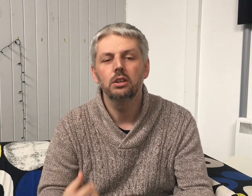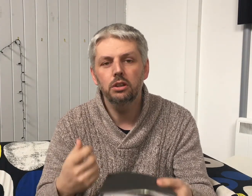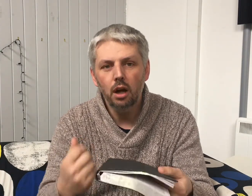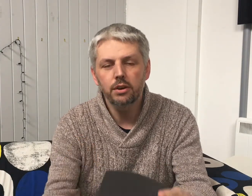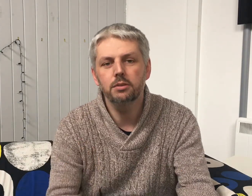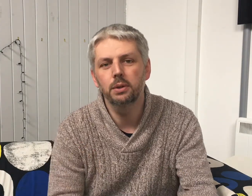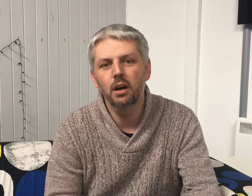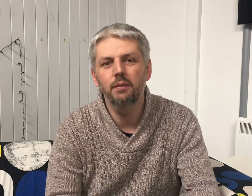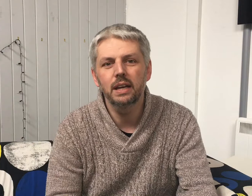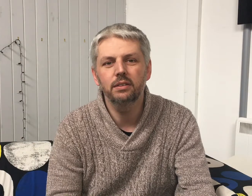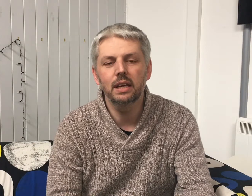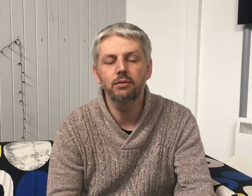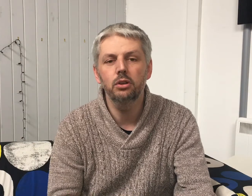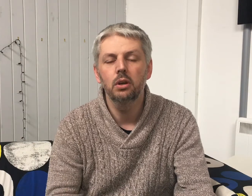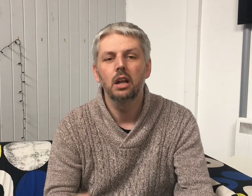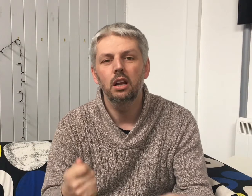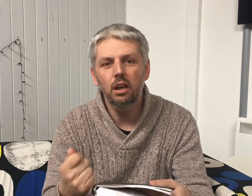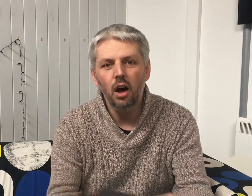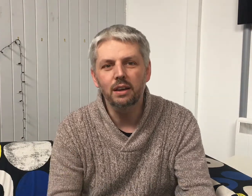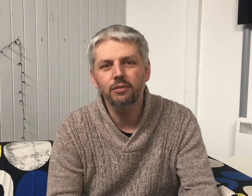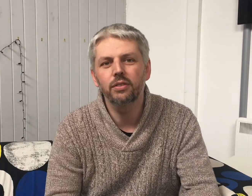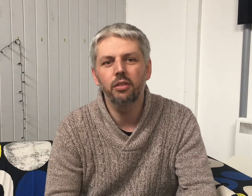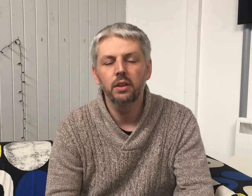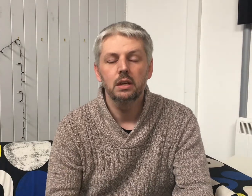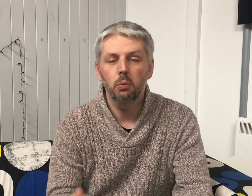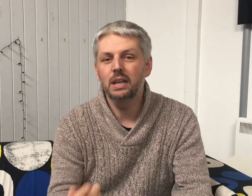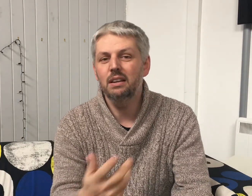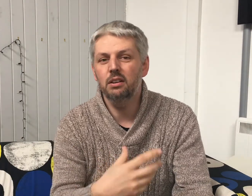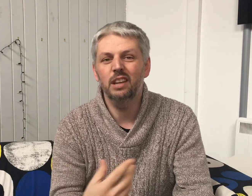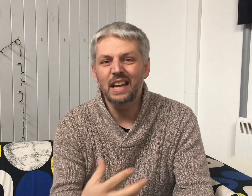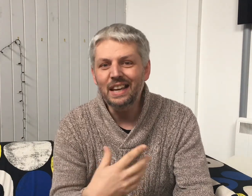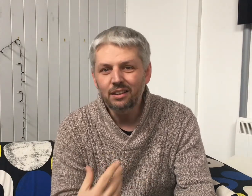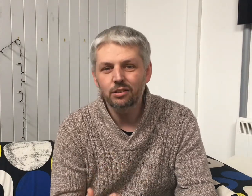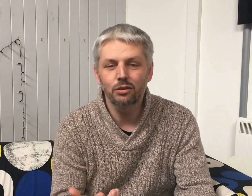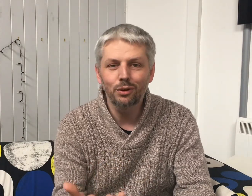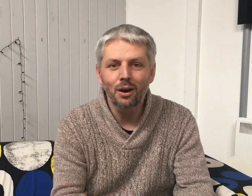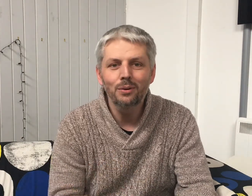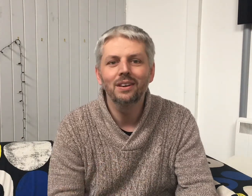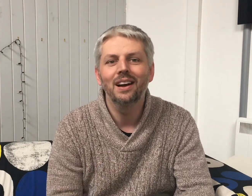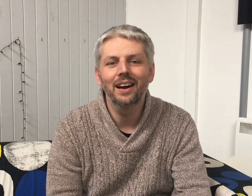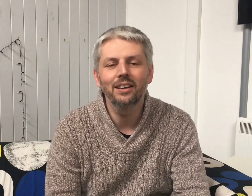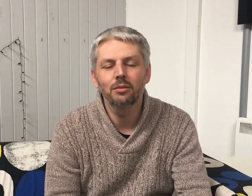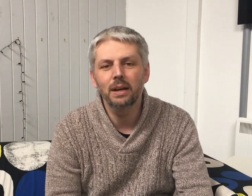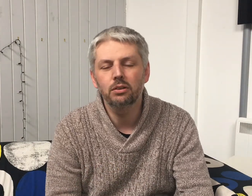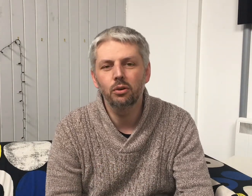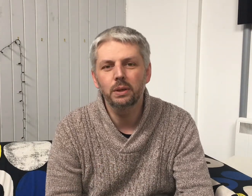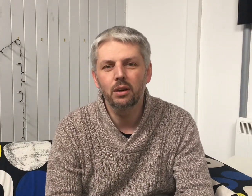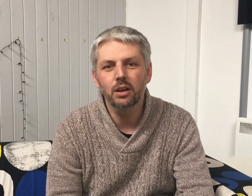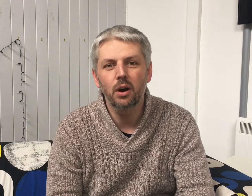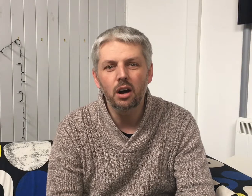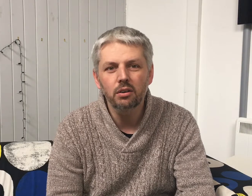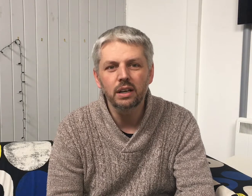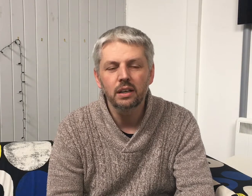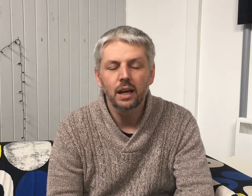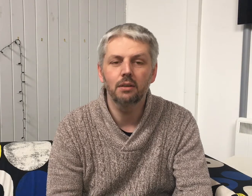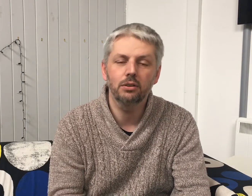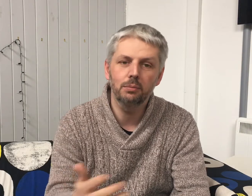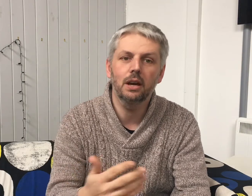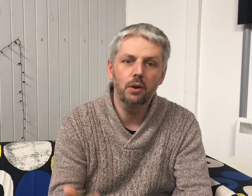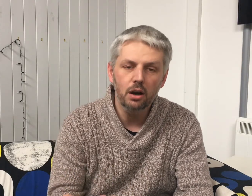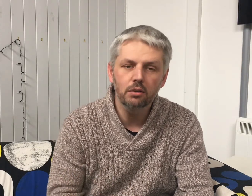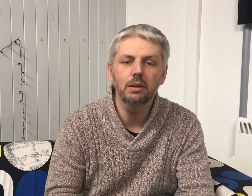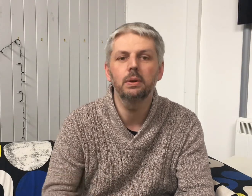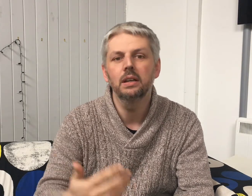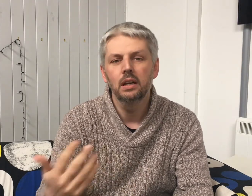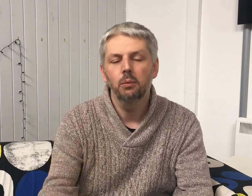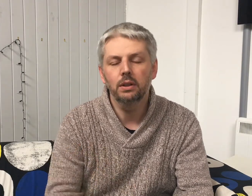you nourishment. I'm here to give you life. We need to eat, as you know, to make sure we don't go hungry. And because if we